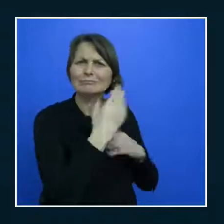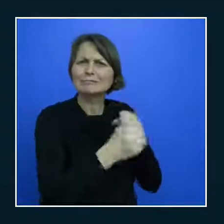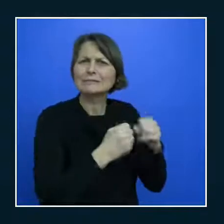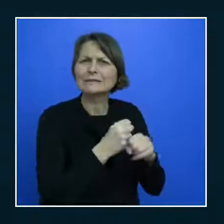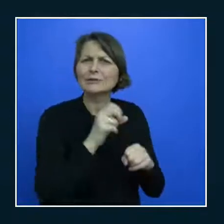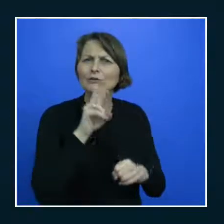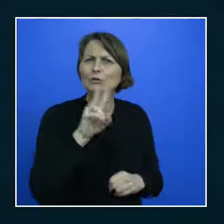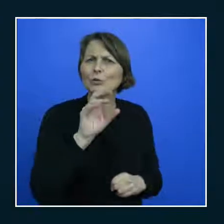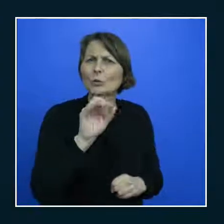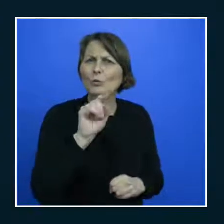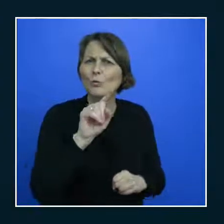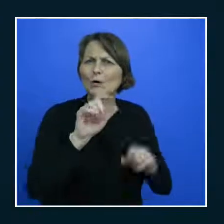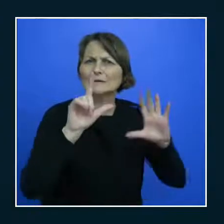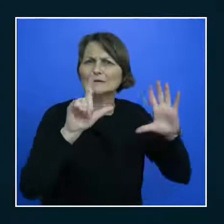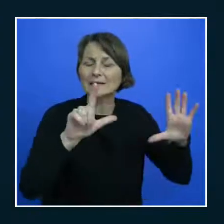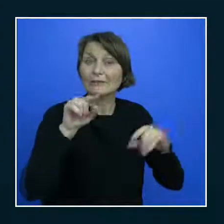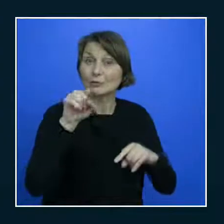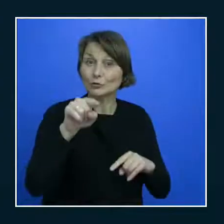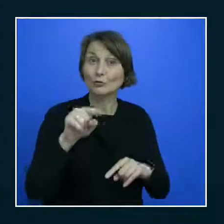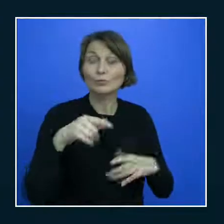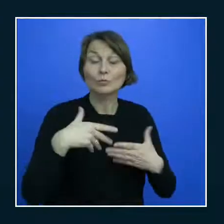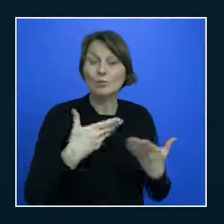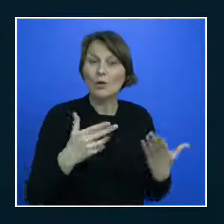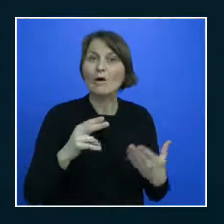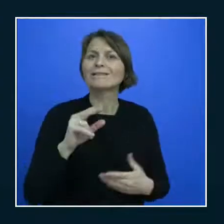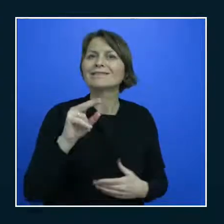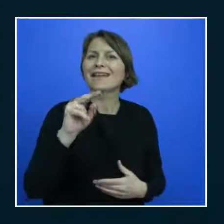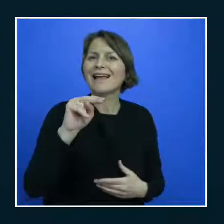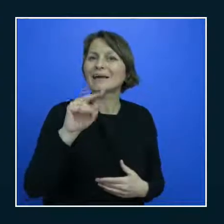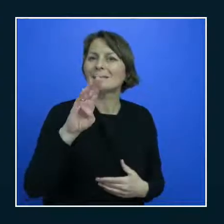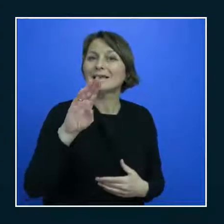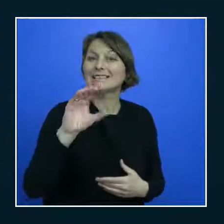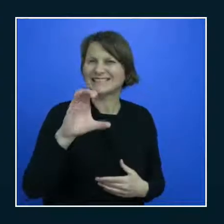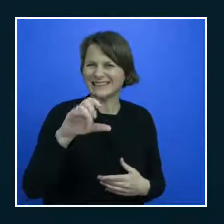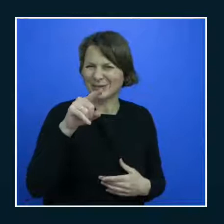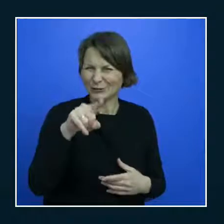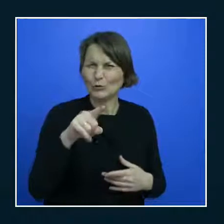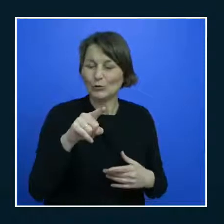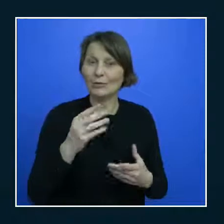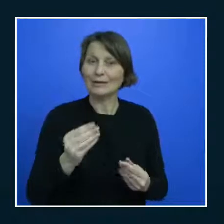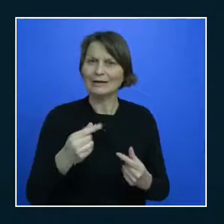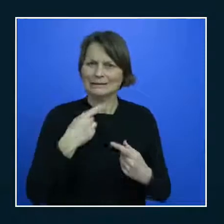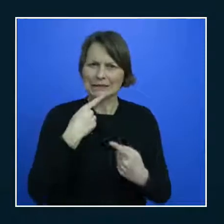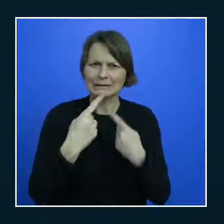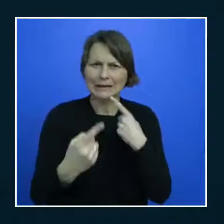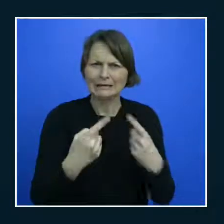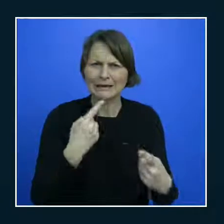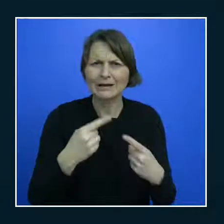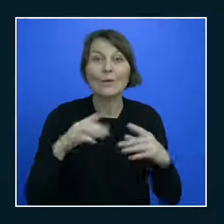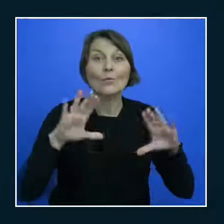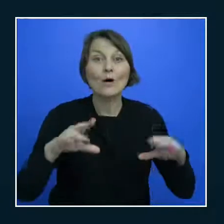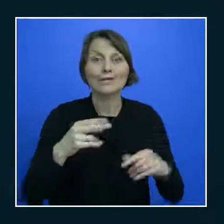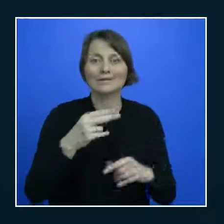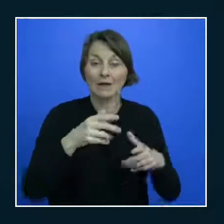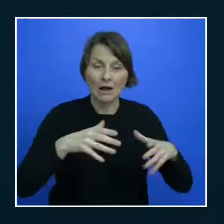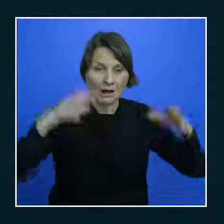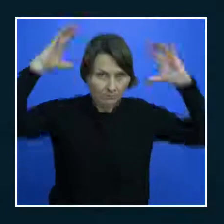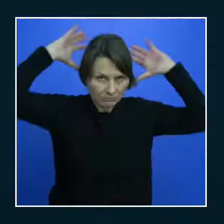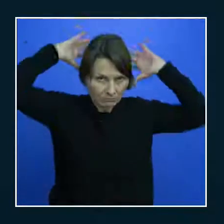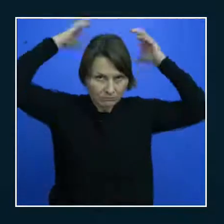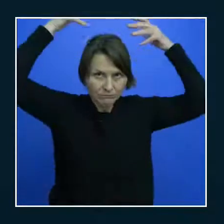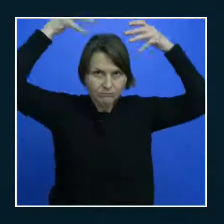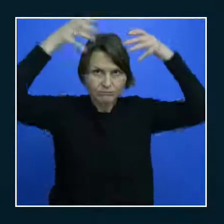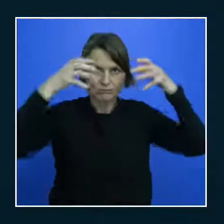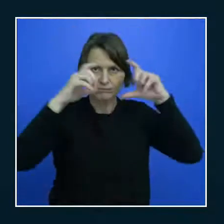NDC, and you presented the HoloLens there, which was for me like, what is that? And what can you do with it?